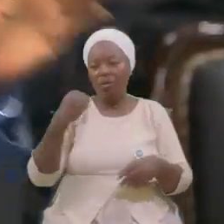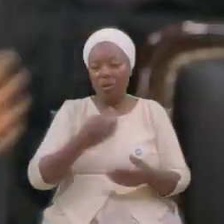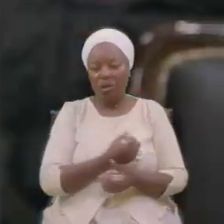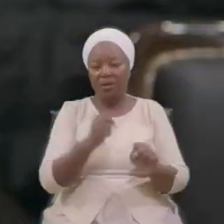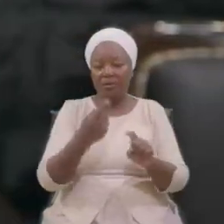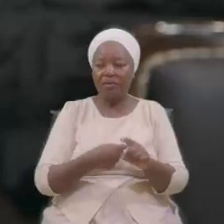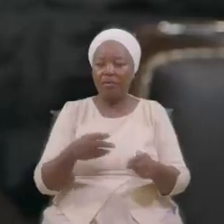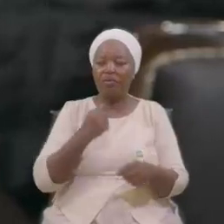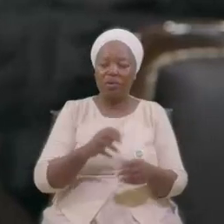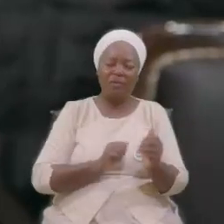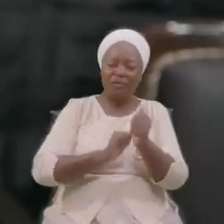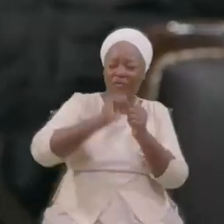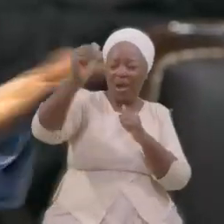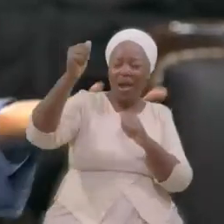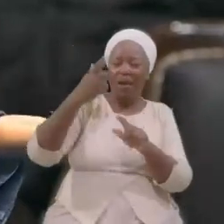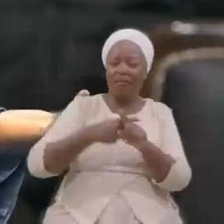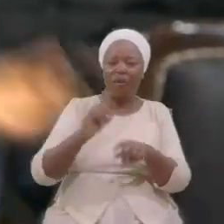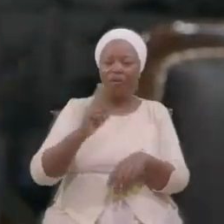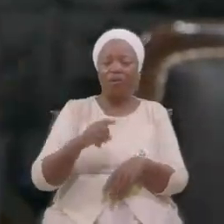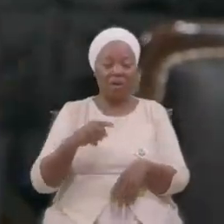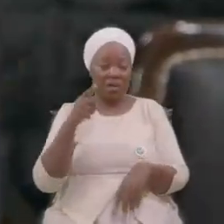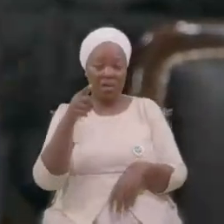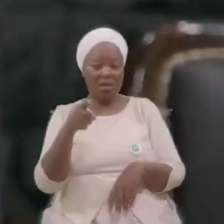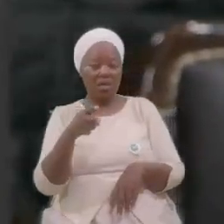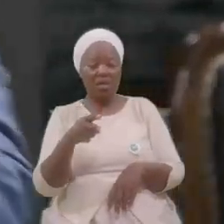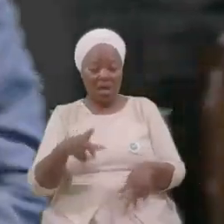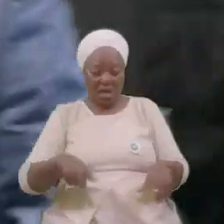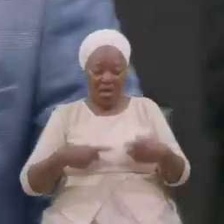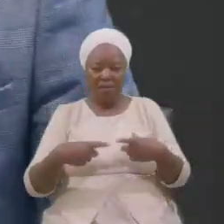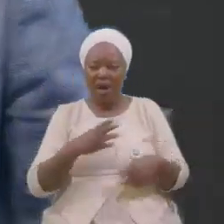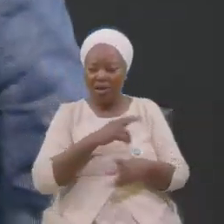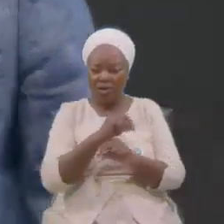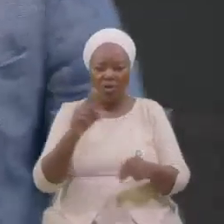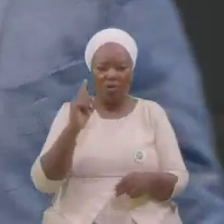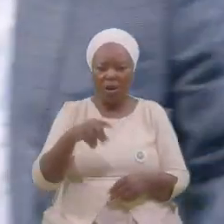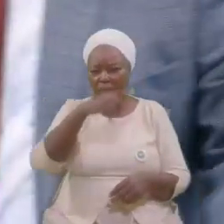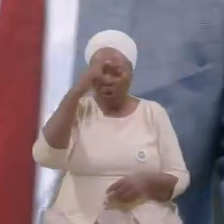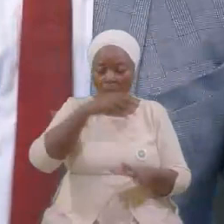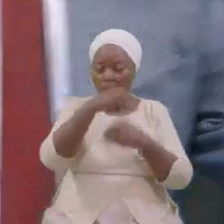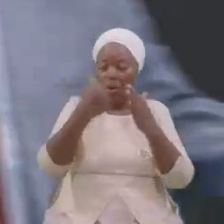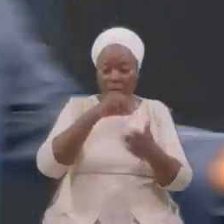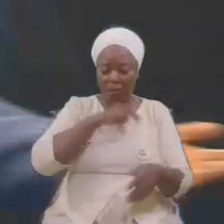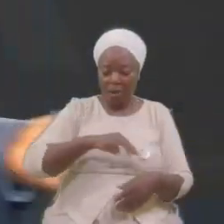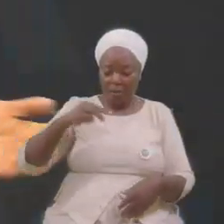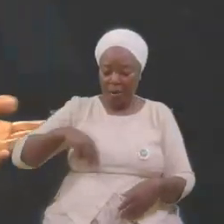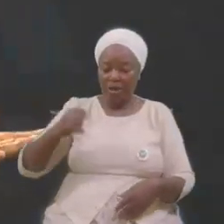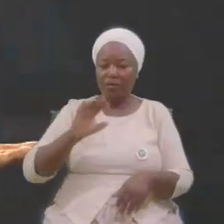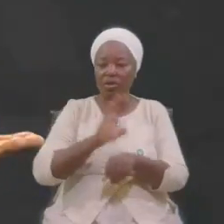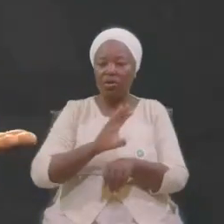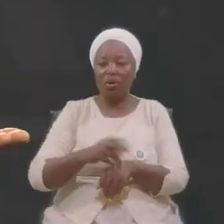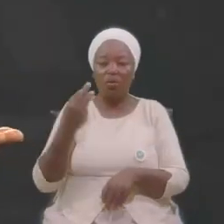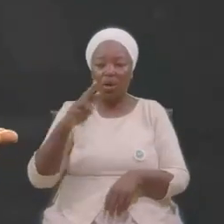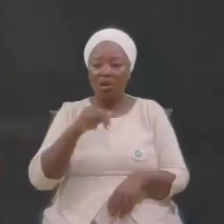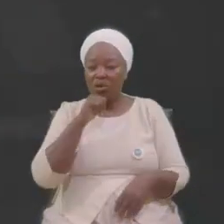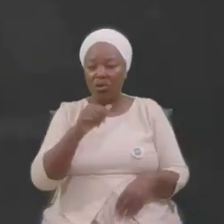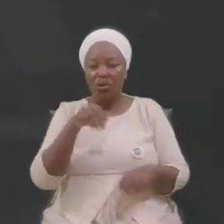where I lived. And nobody, because all the members of the church, they were not in the